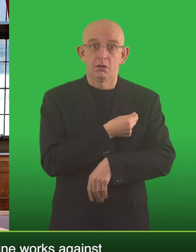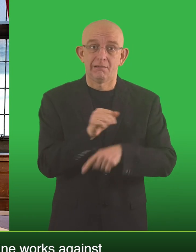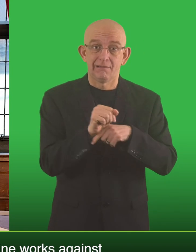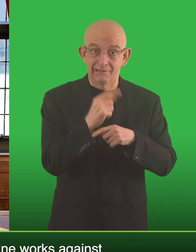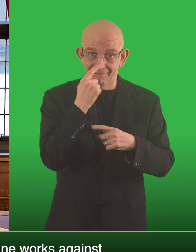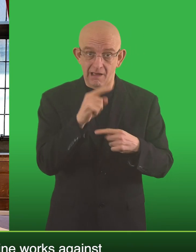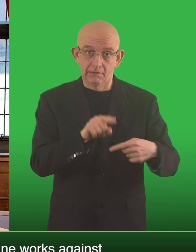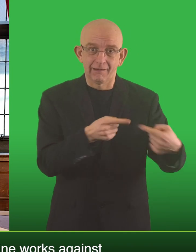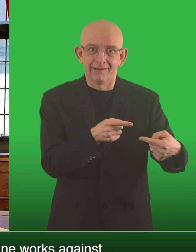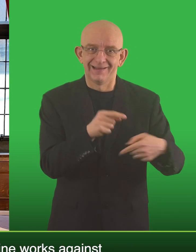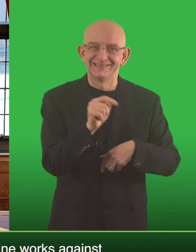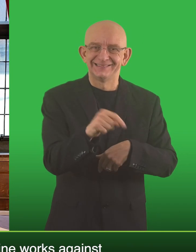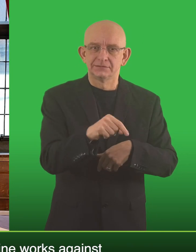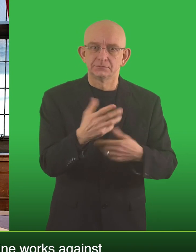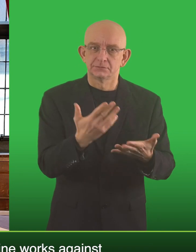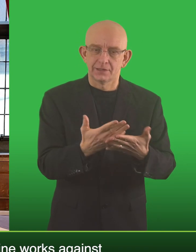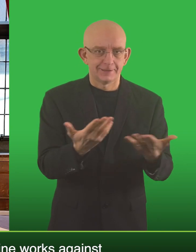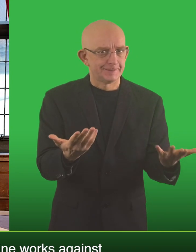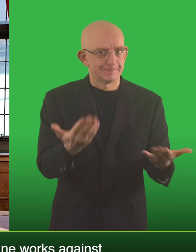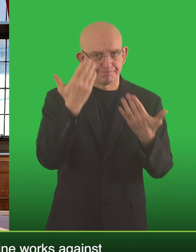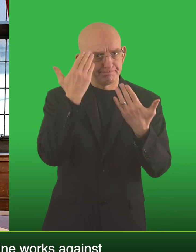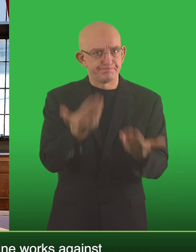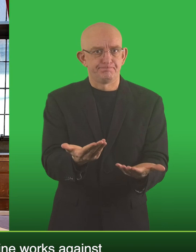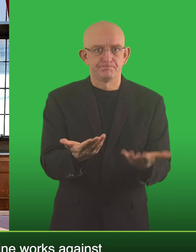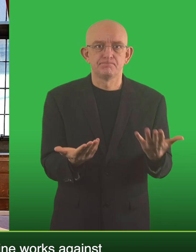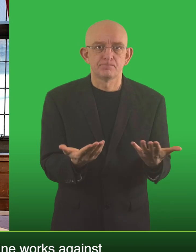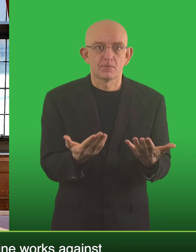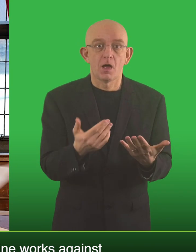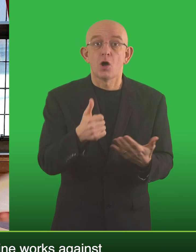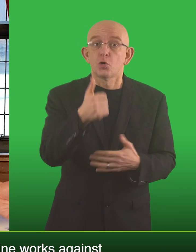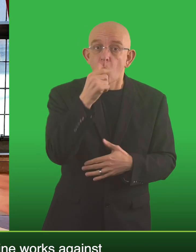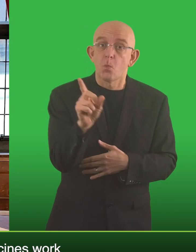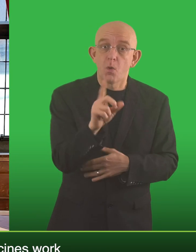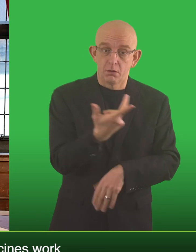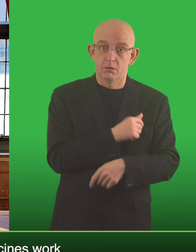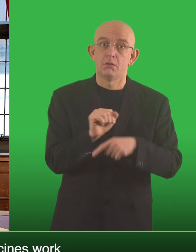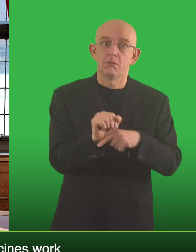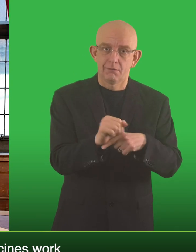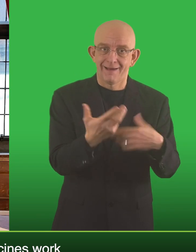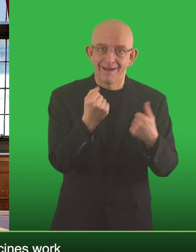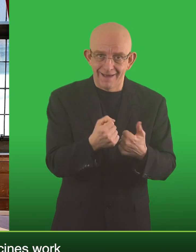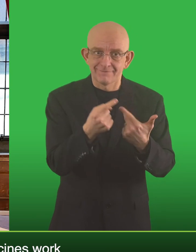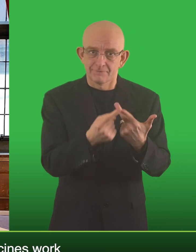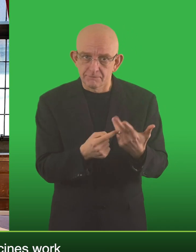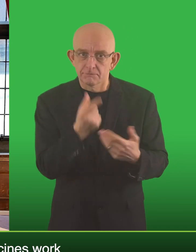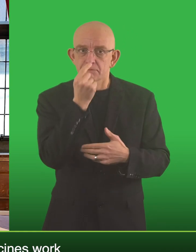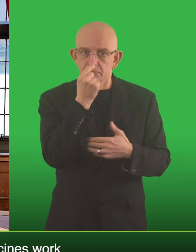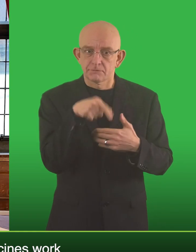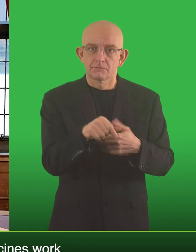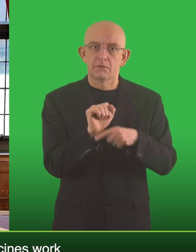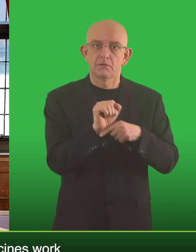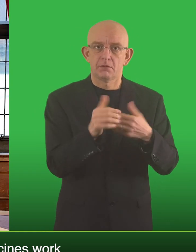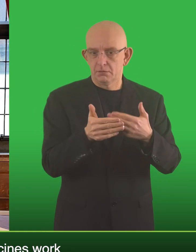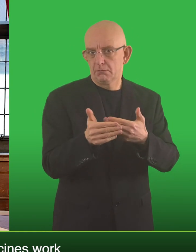depends on whether or not the vaccine works against the variant, so some of that's highly, highly, highly uncertain. What we do know